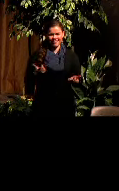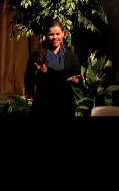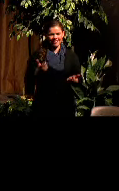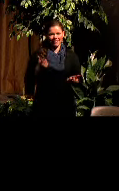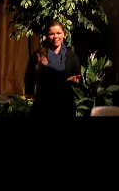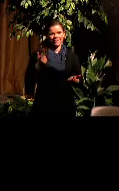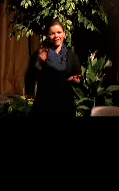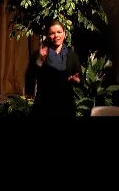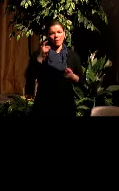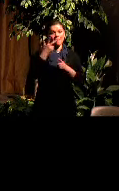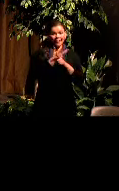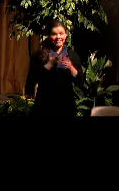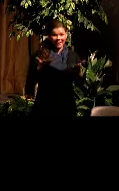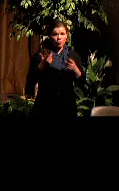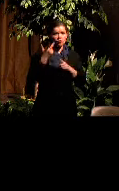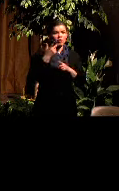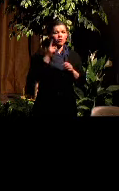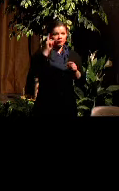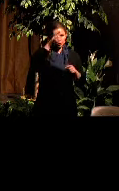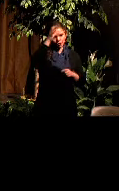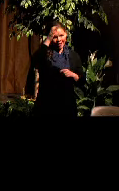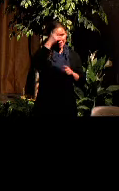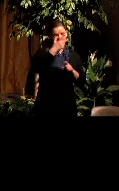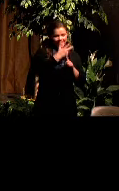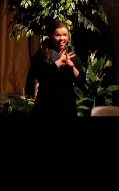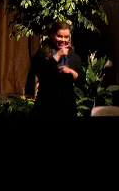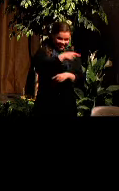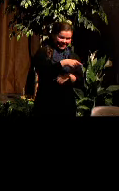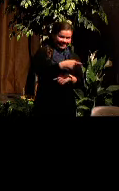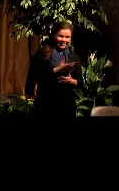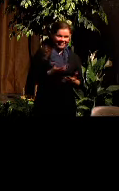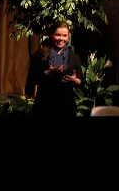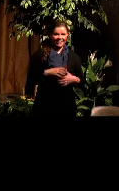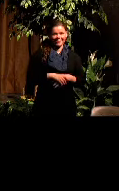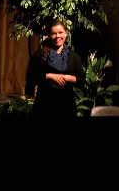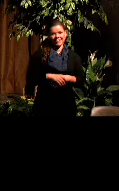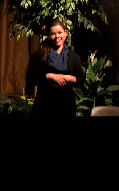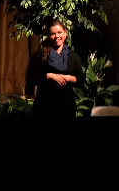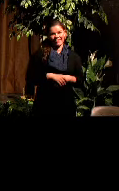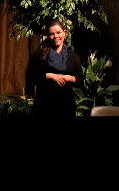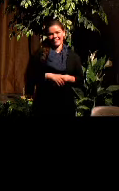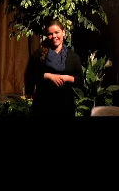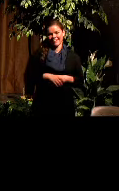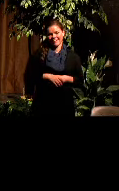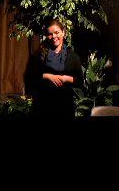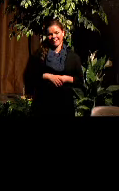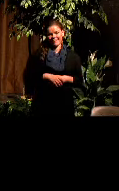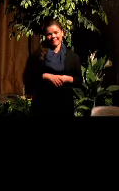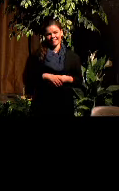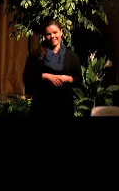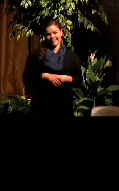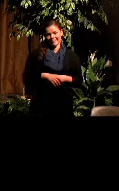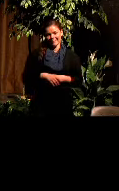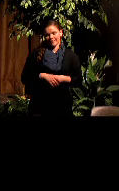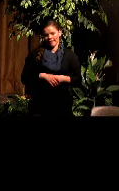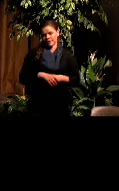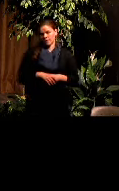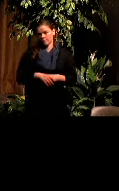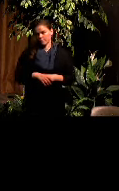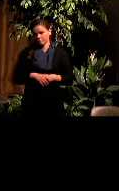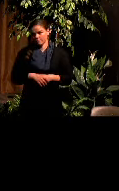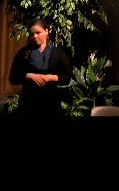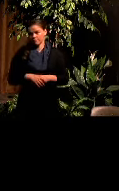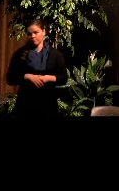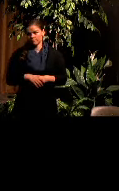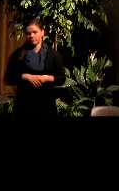So, I love that. Did you have a question? Yeah, I was just wondering about the habitats of